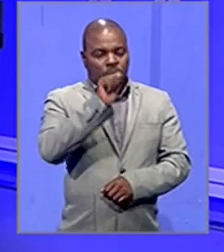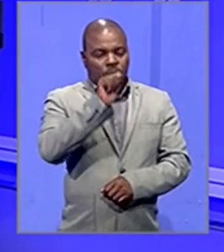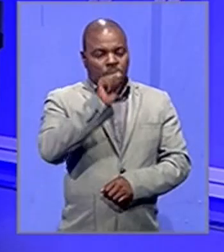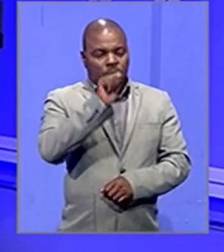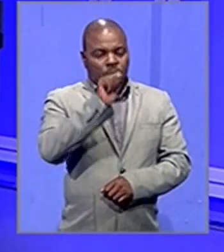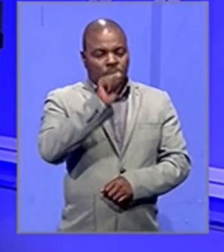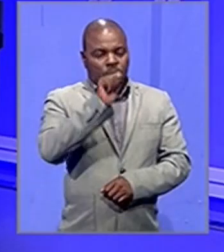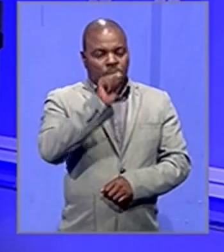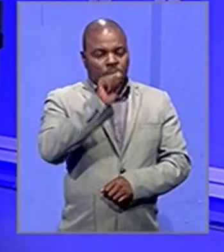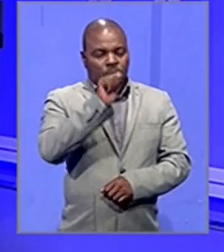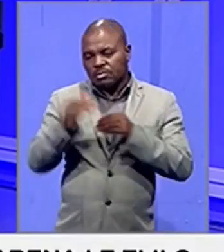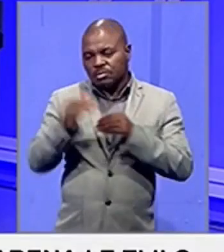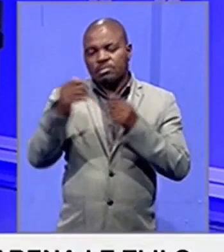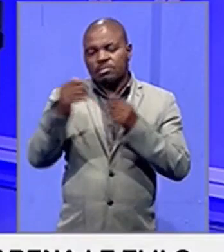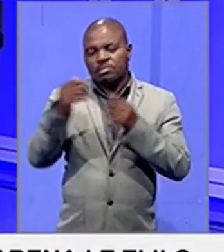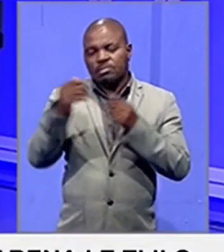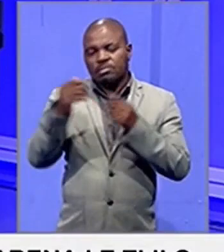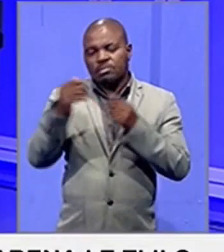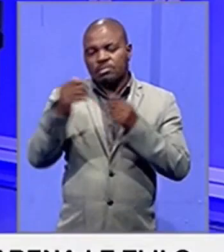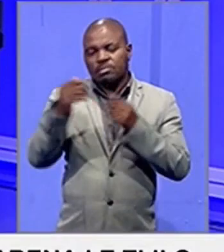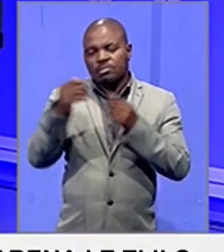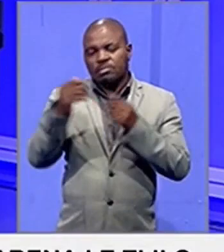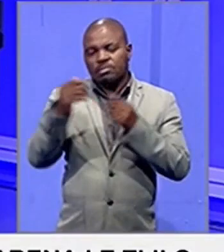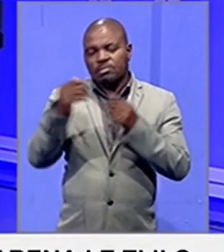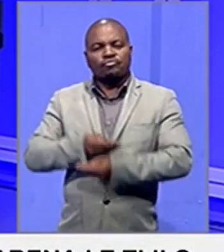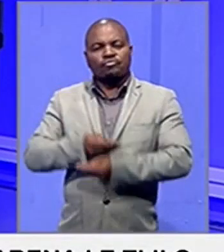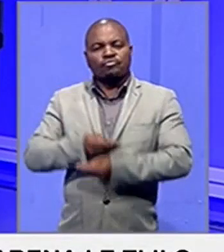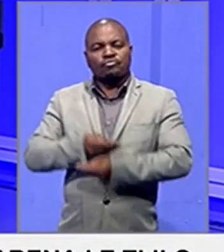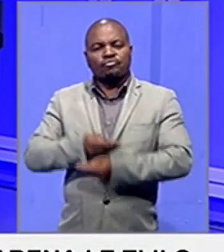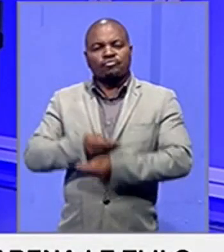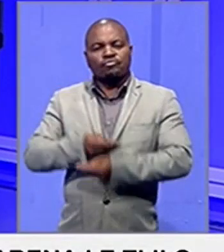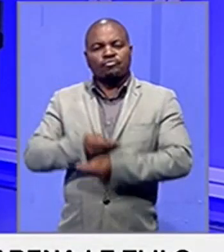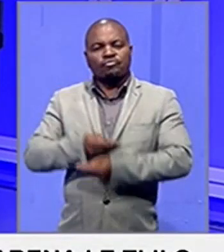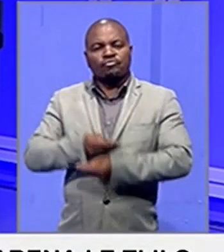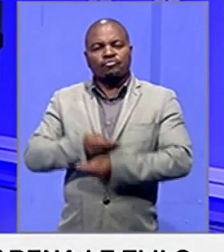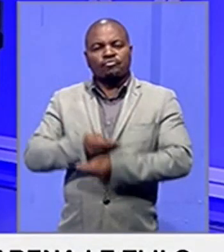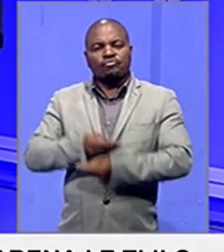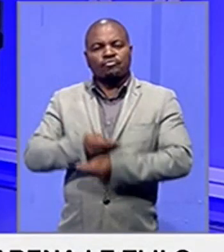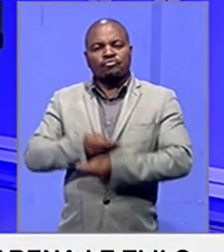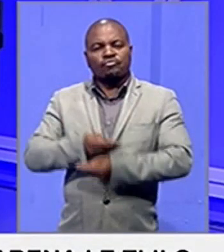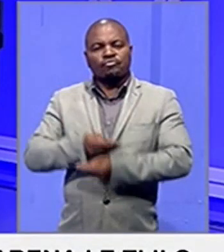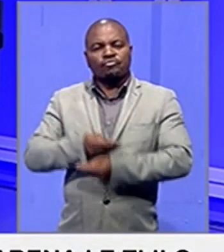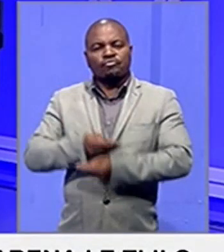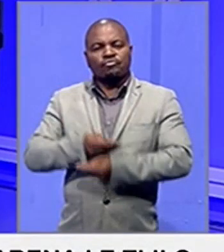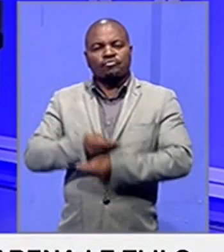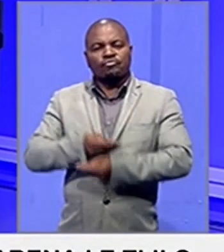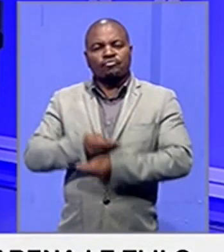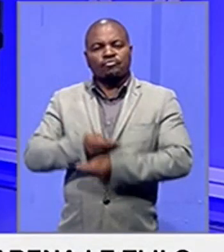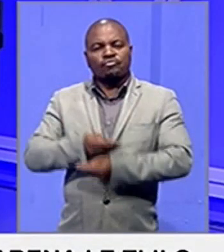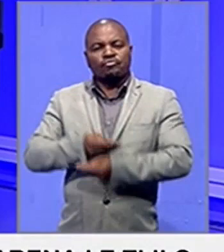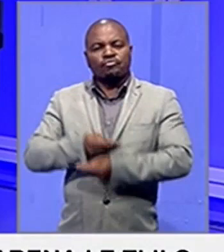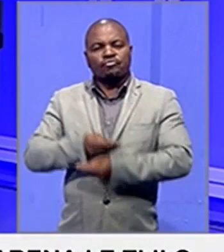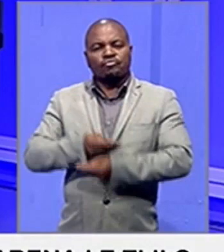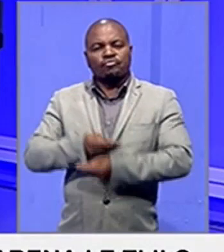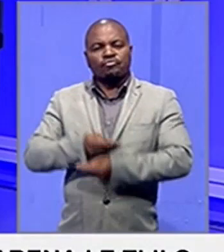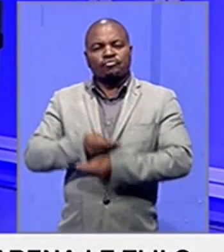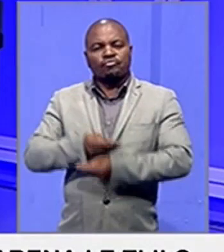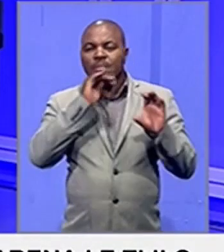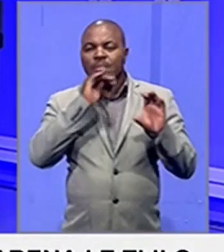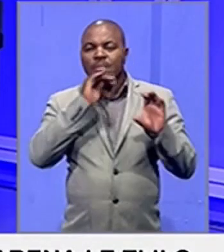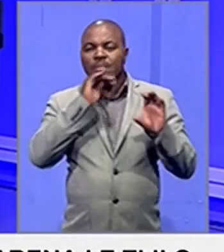fana ka ditlaleho tsa ditjhelete tsa akhaonto tsa lefapha ho ba ai ba dibaka tsa merafo. Akhaonto ena ke eo ho lefshwang ho